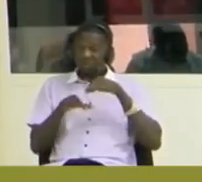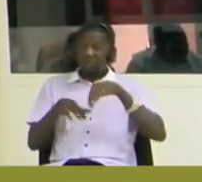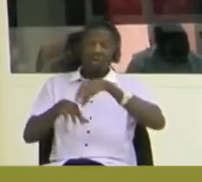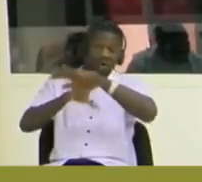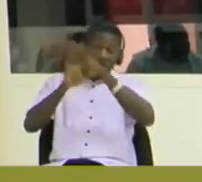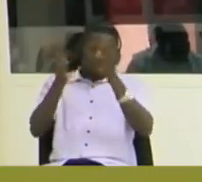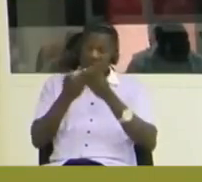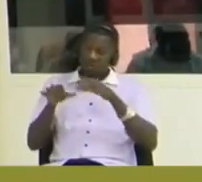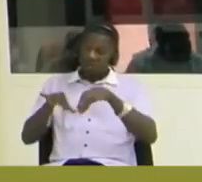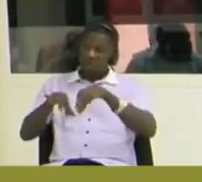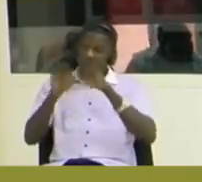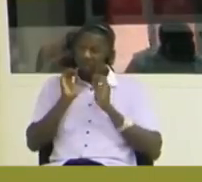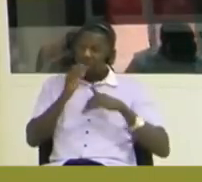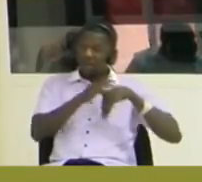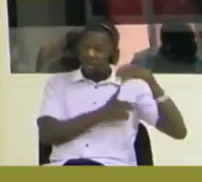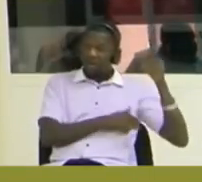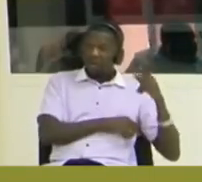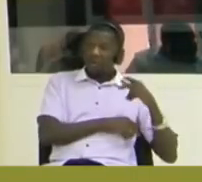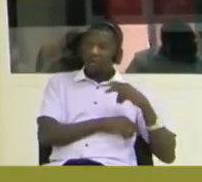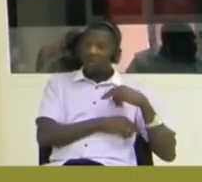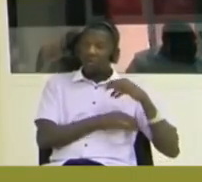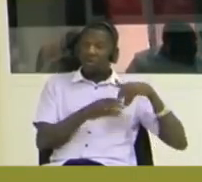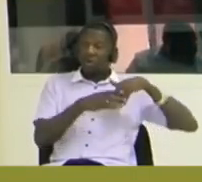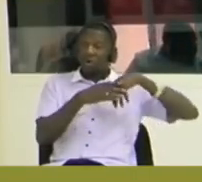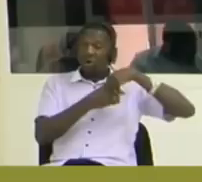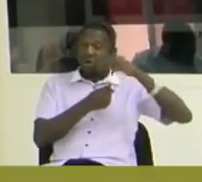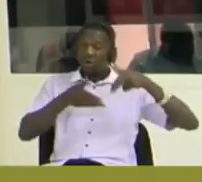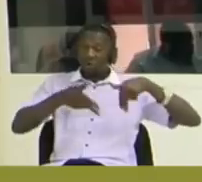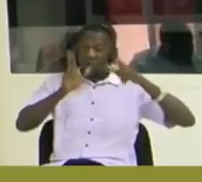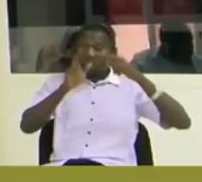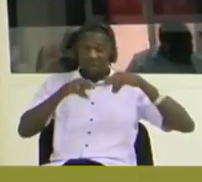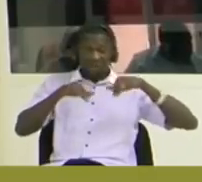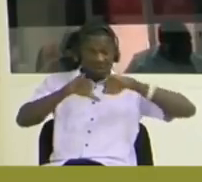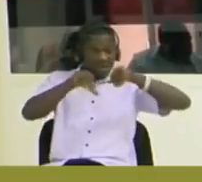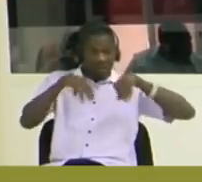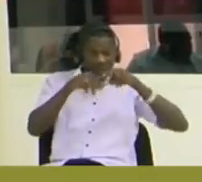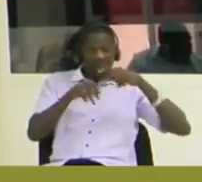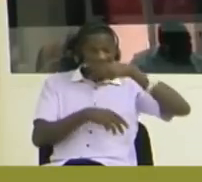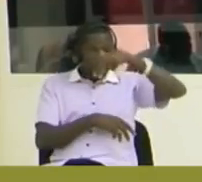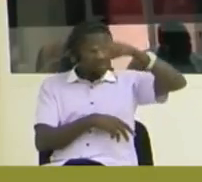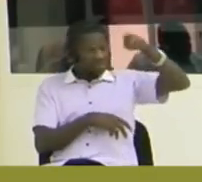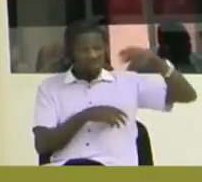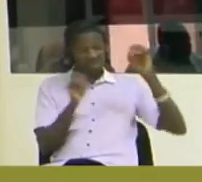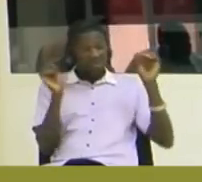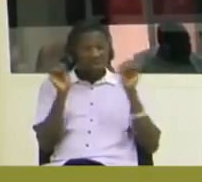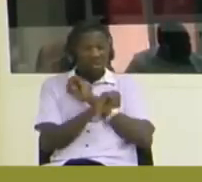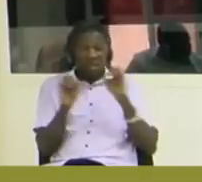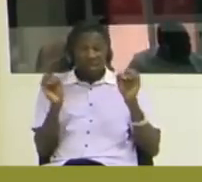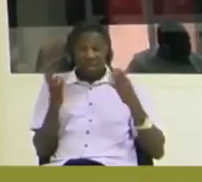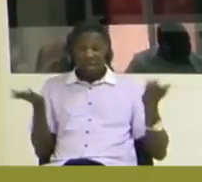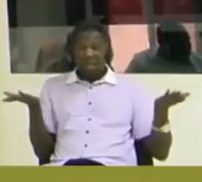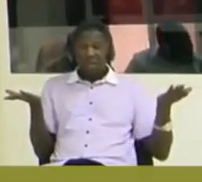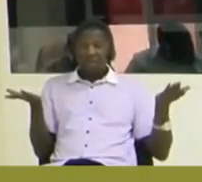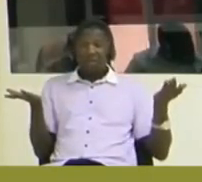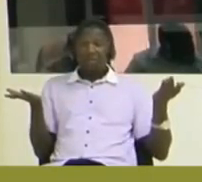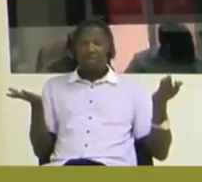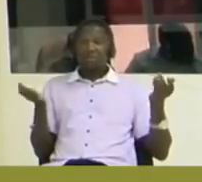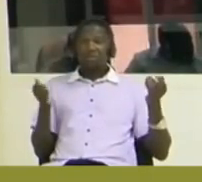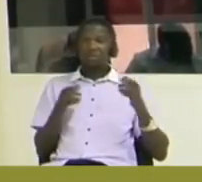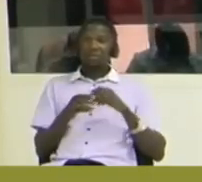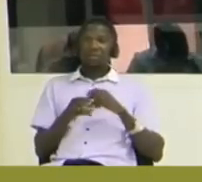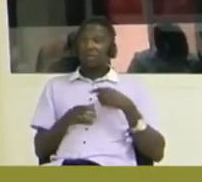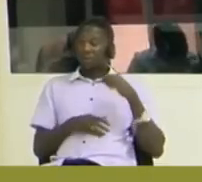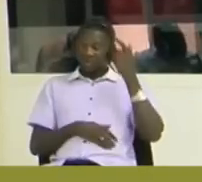away, to go all the way to the beach to just patrol for nothing. I don't think you can equate the